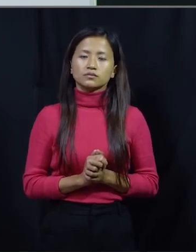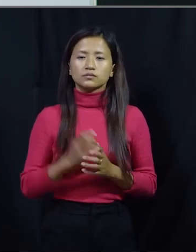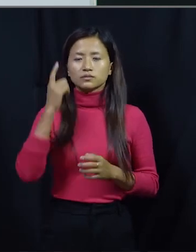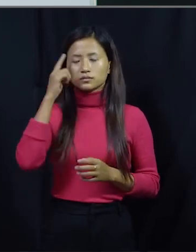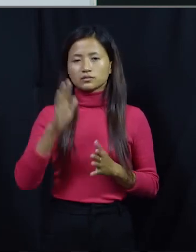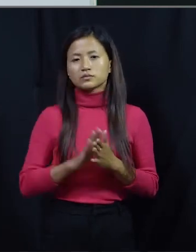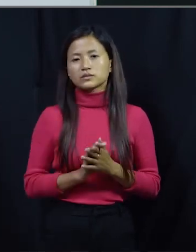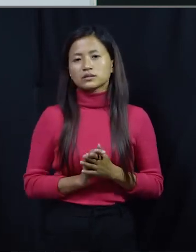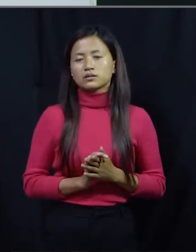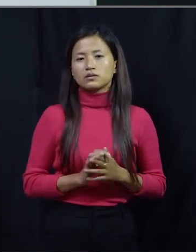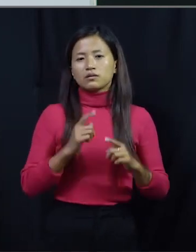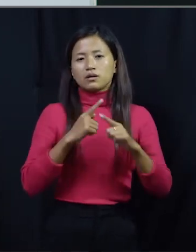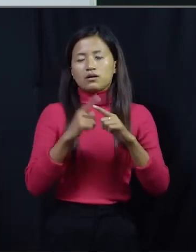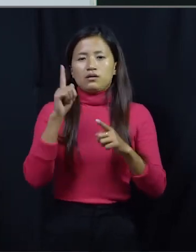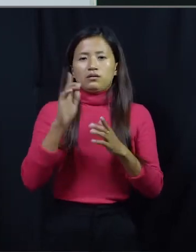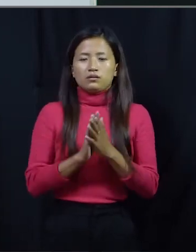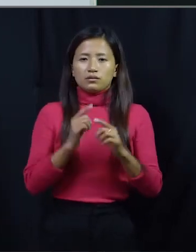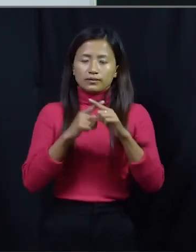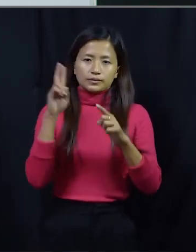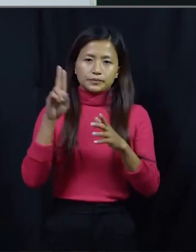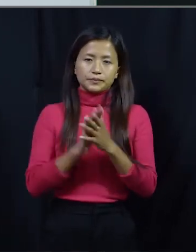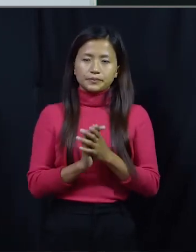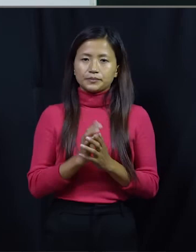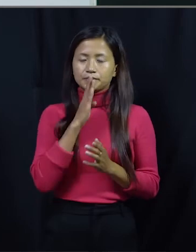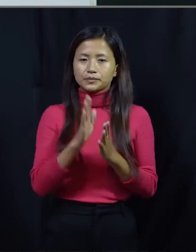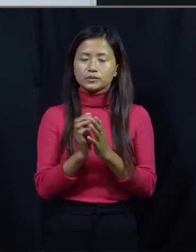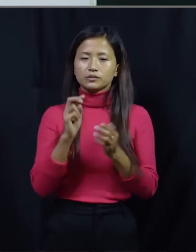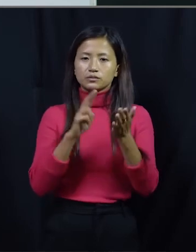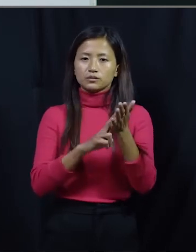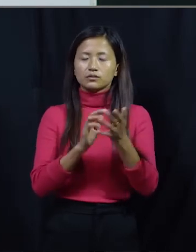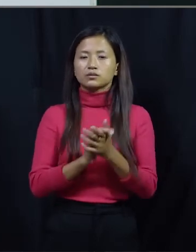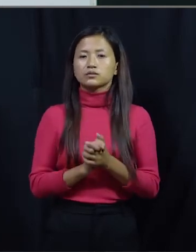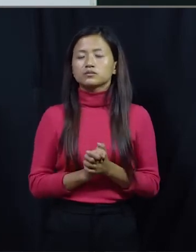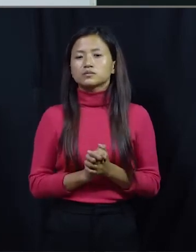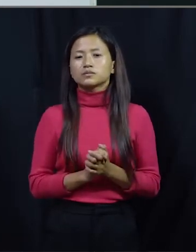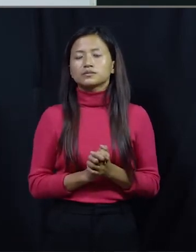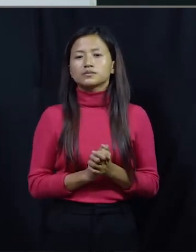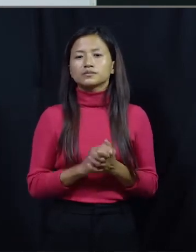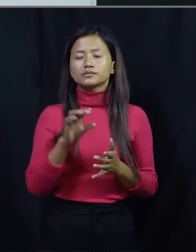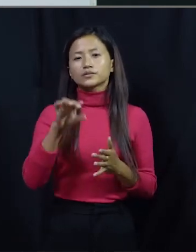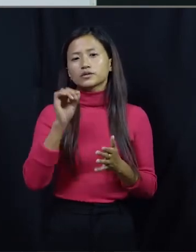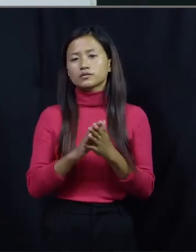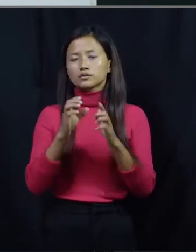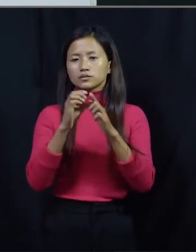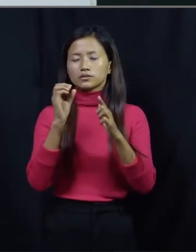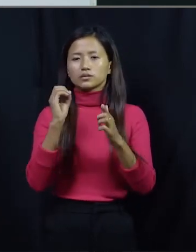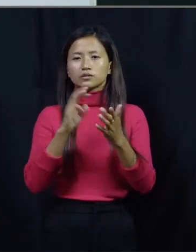for x1, x2 belongs to n. This is, I am taking from domain,